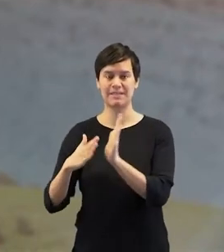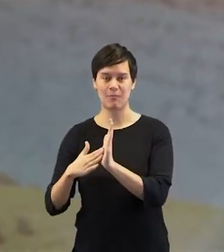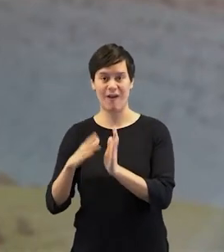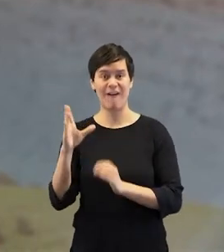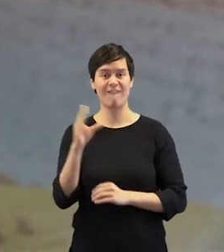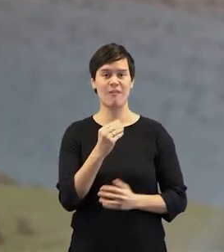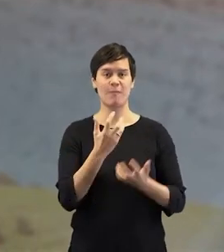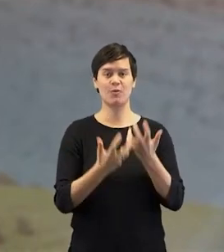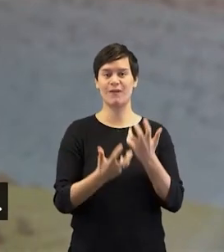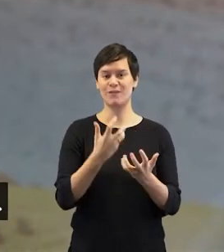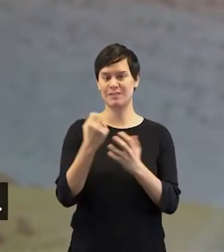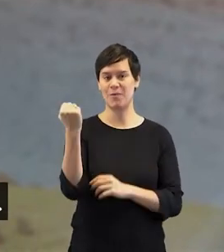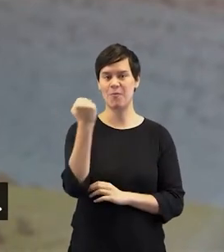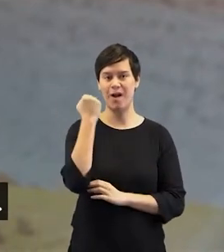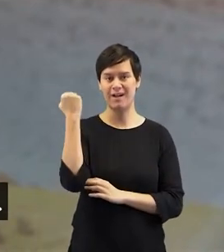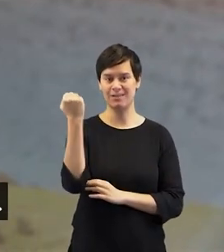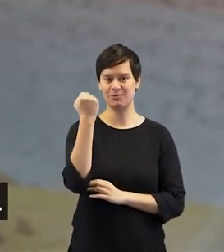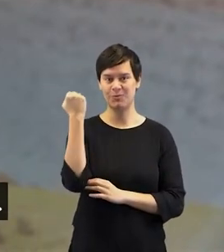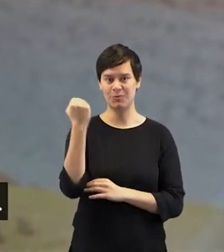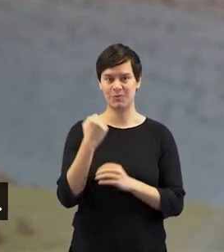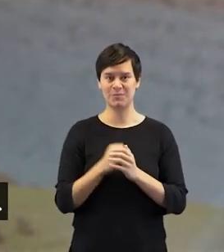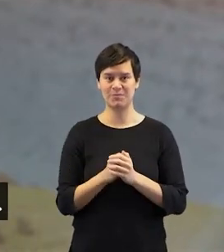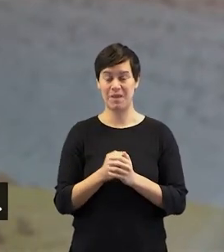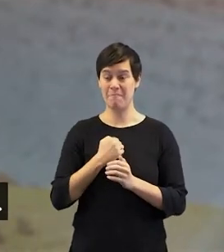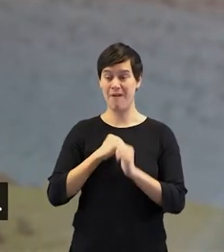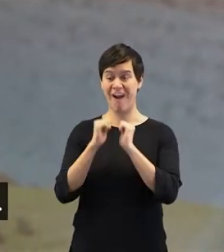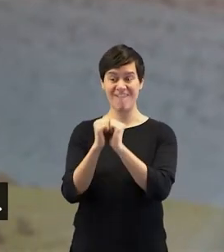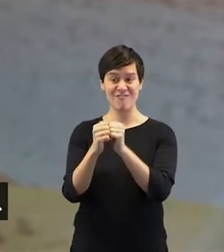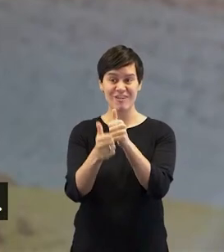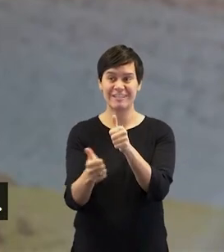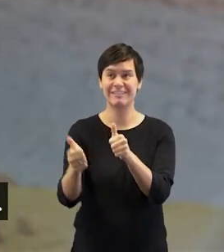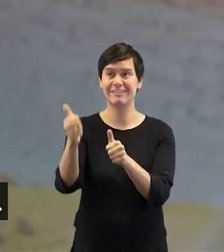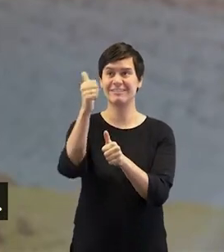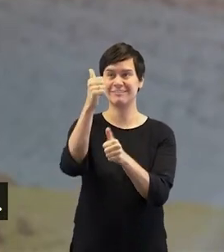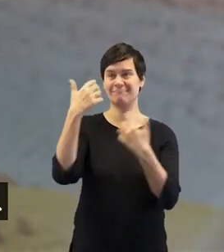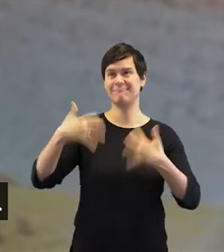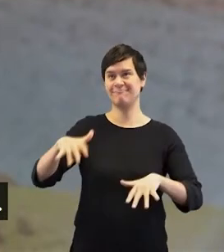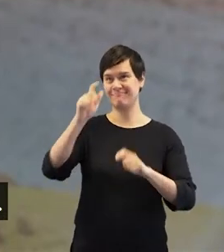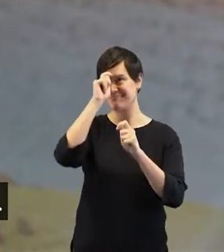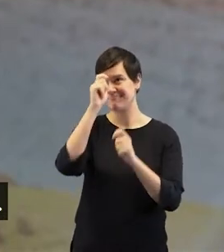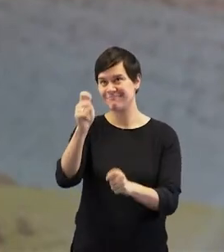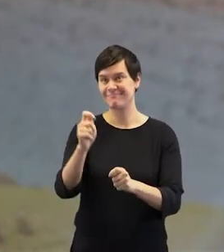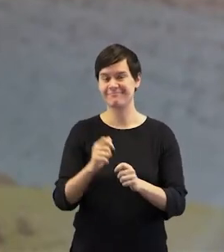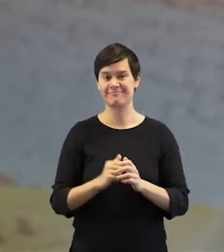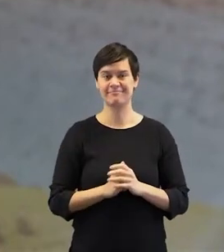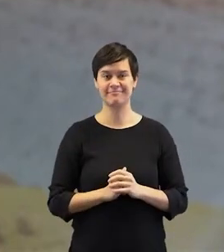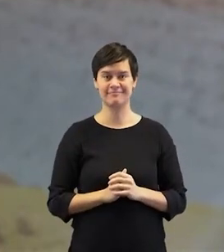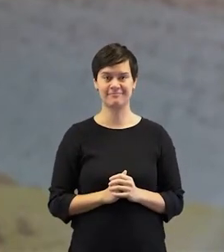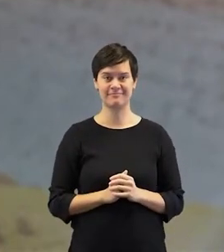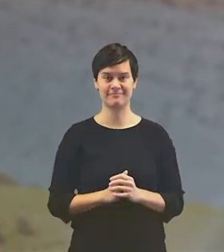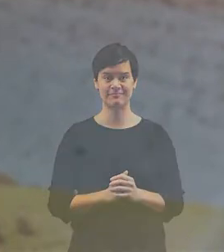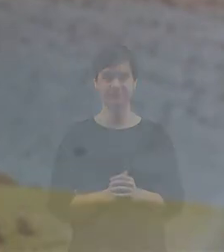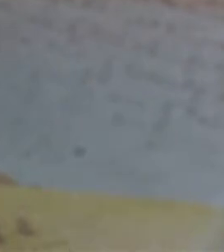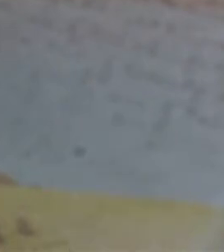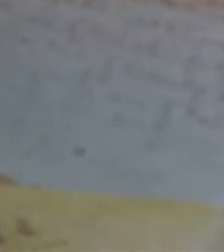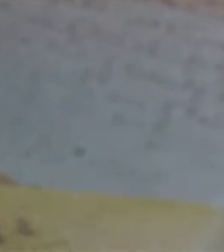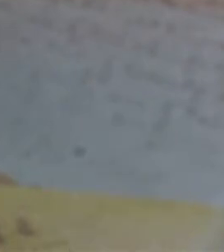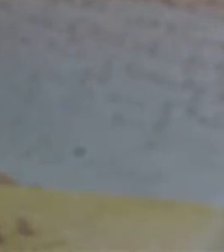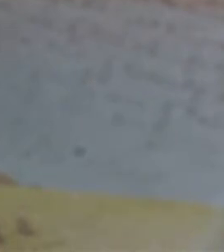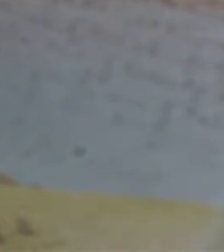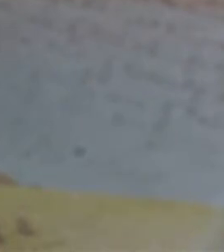I te pūtaiao, ko ahorangi rangi mātāmua o te whare wānanga o Waikato e te hoa e te